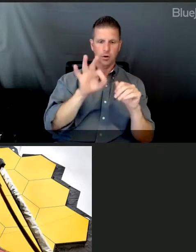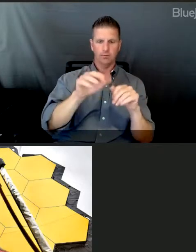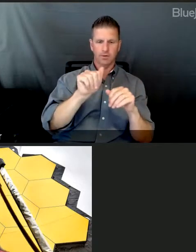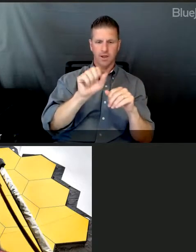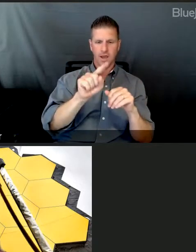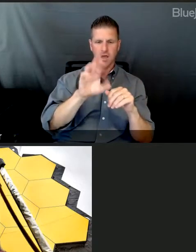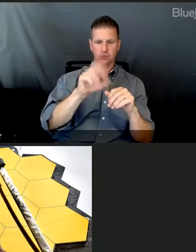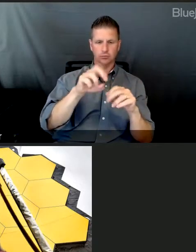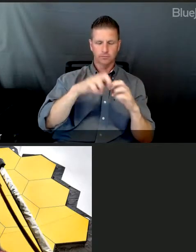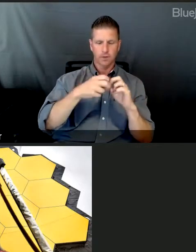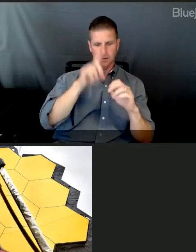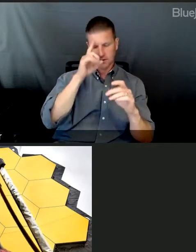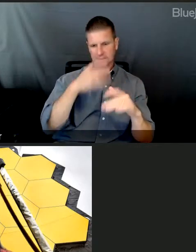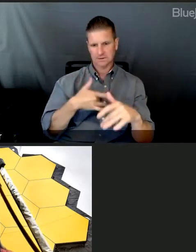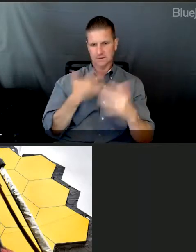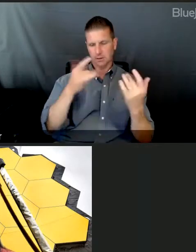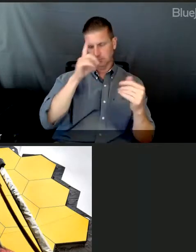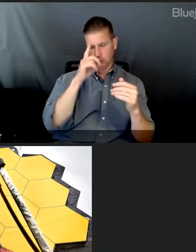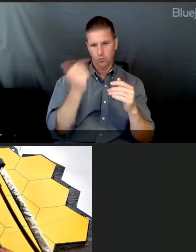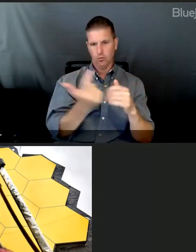think, exciting for all of us.